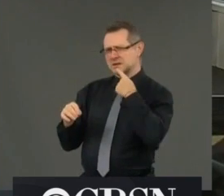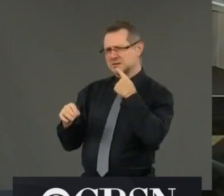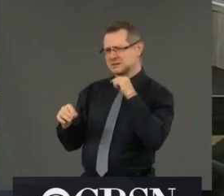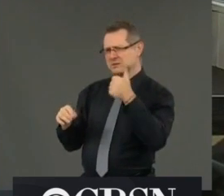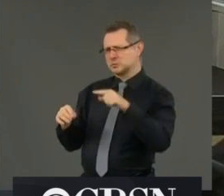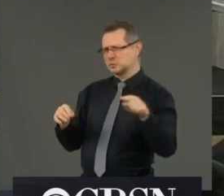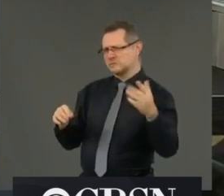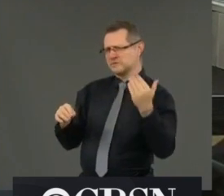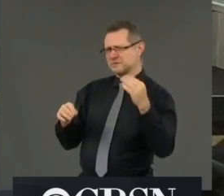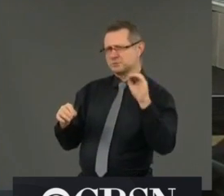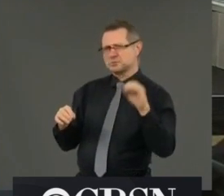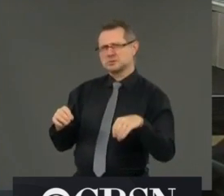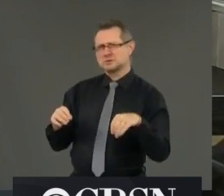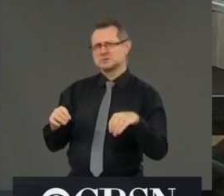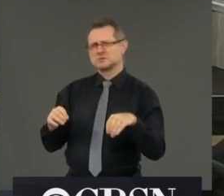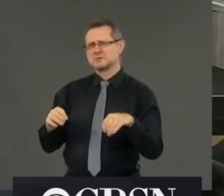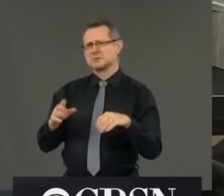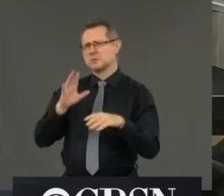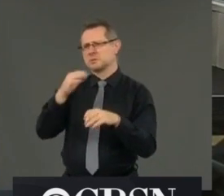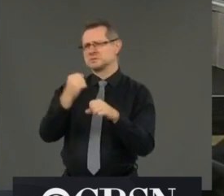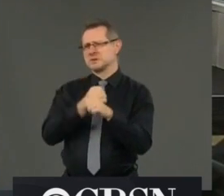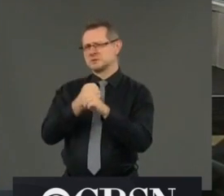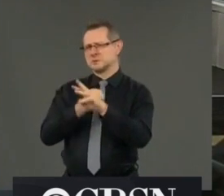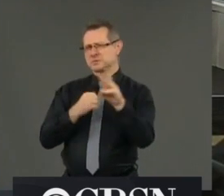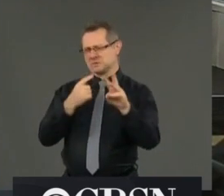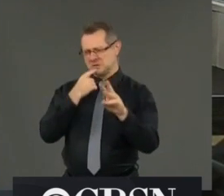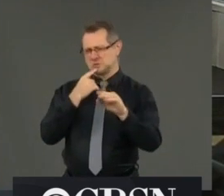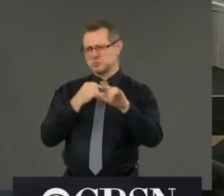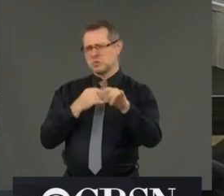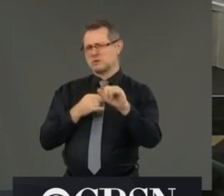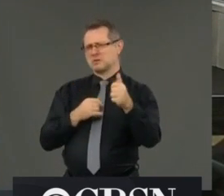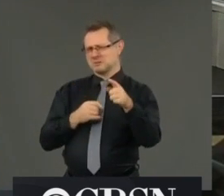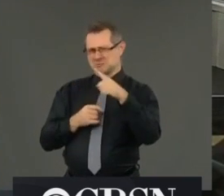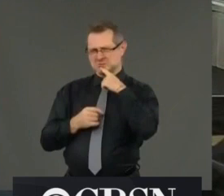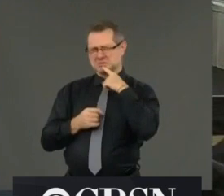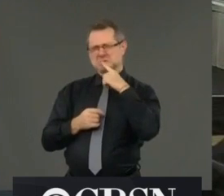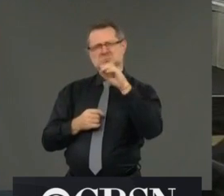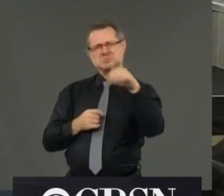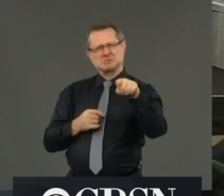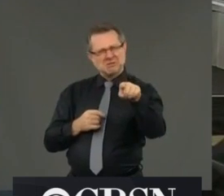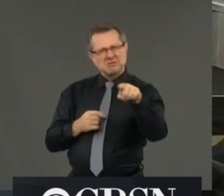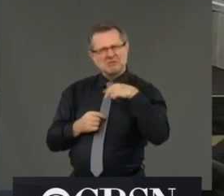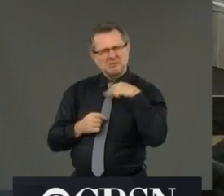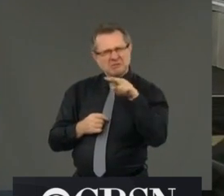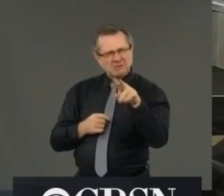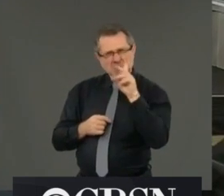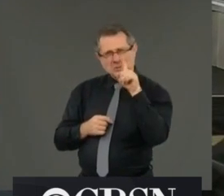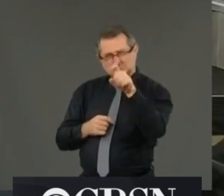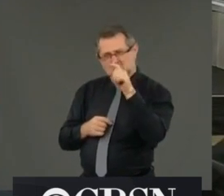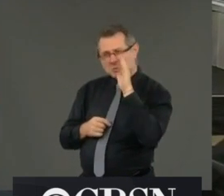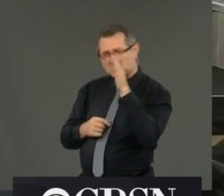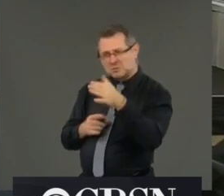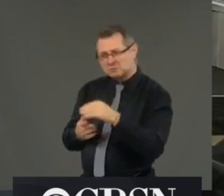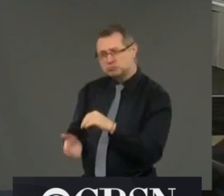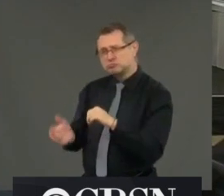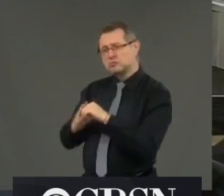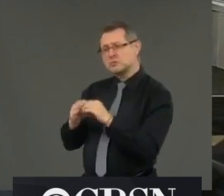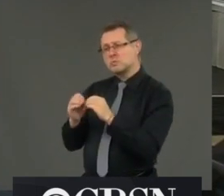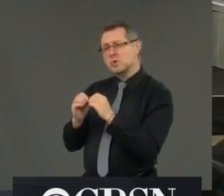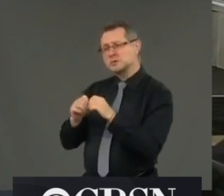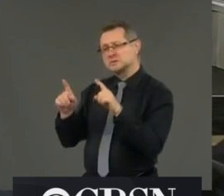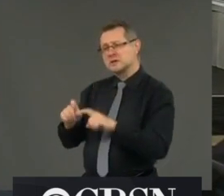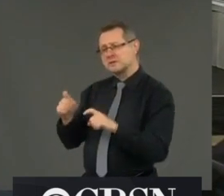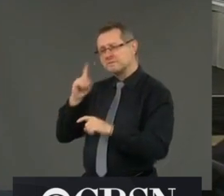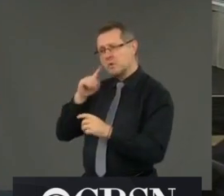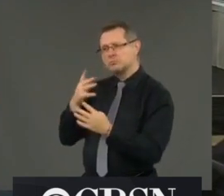website on July 10th. So I'm curious if there's any plans to increase testing among inmates, and if